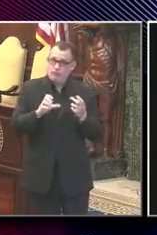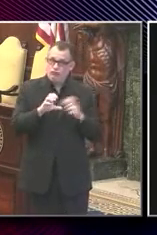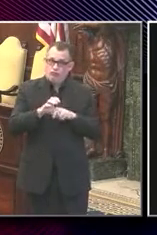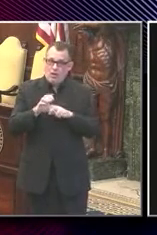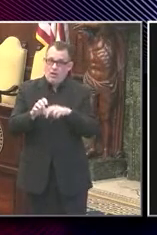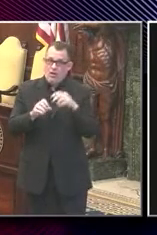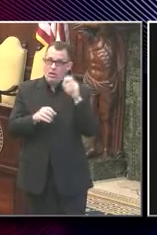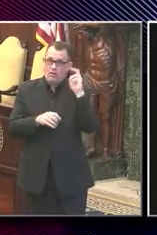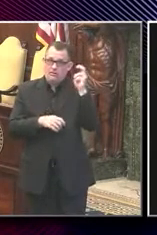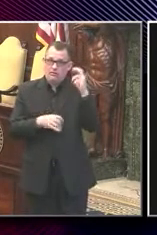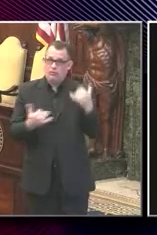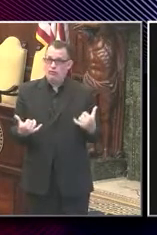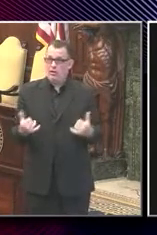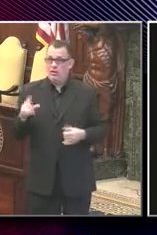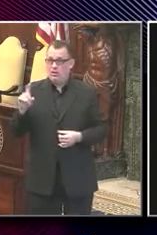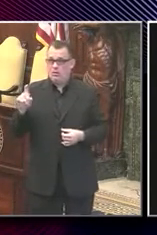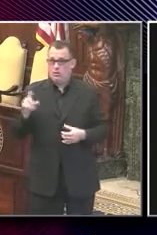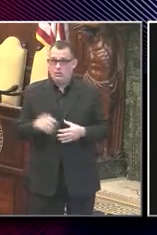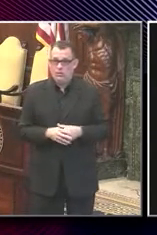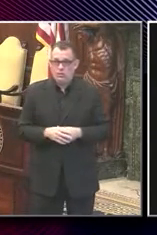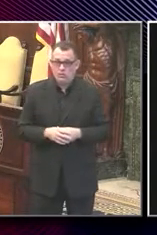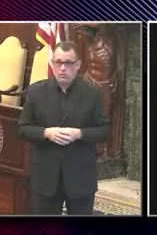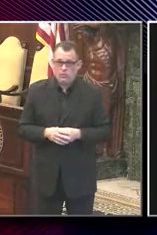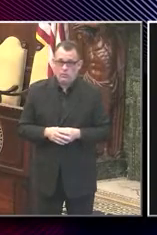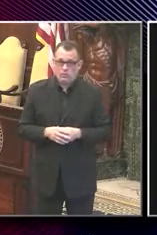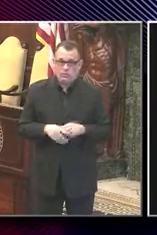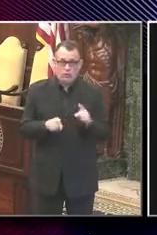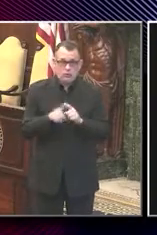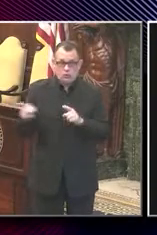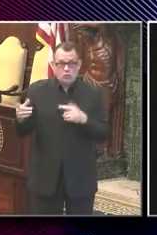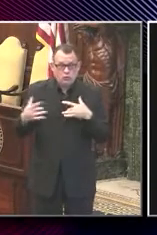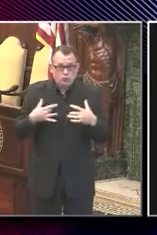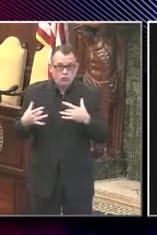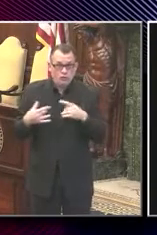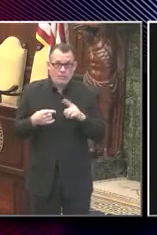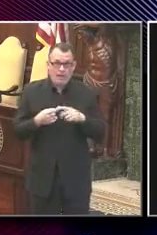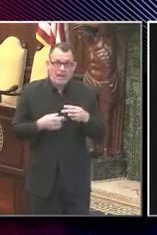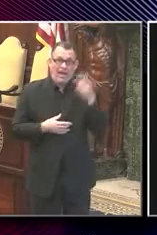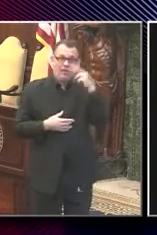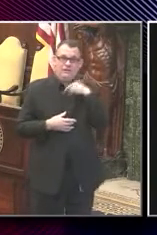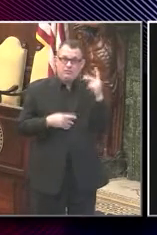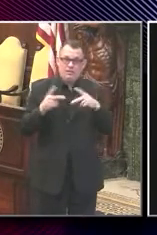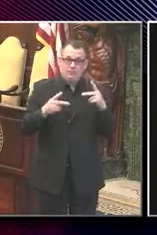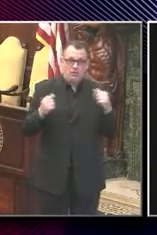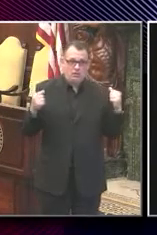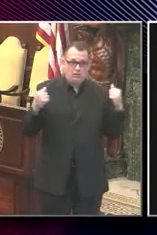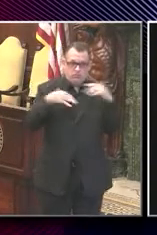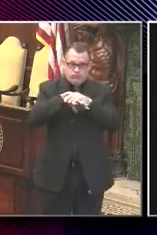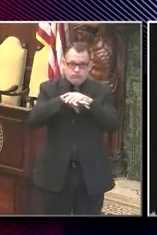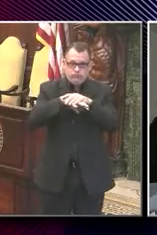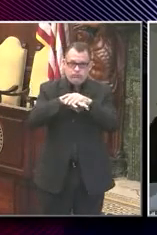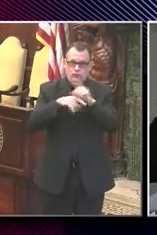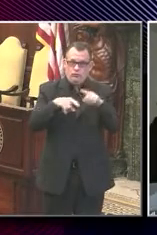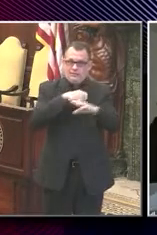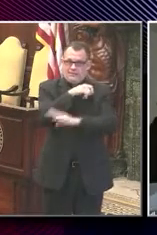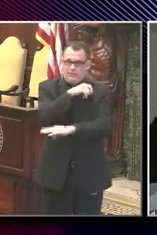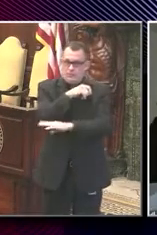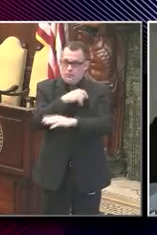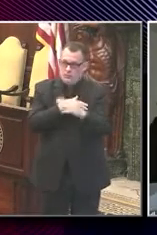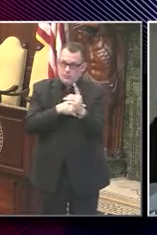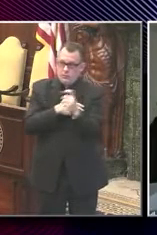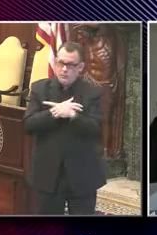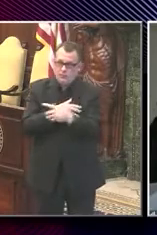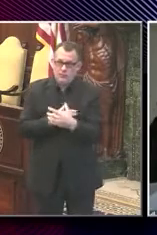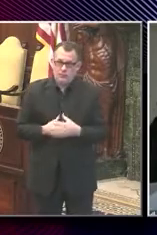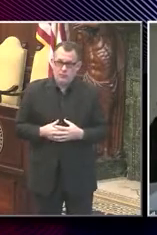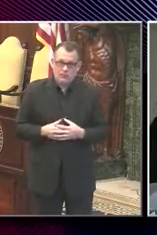right now in general? And are you concerned about it getting a little riskier when bigger crowds start to return? We do have some concerns about